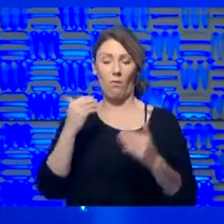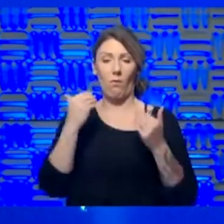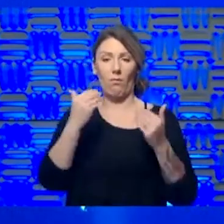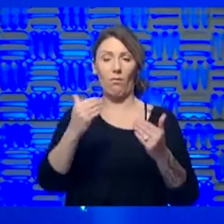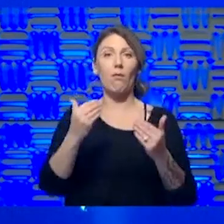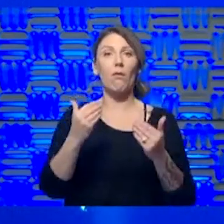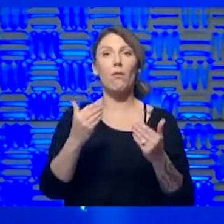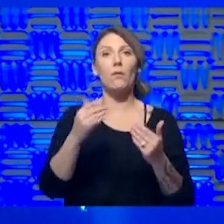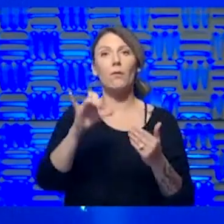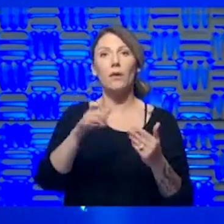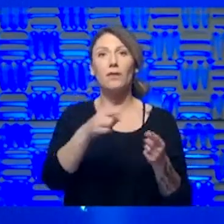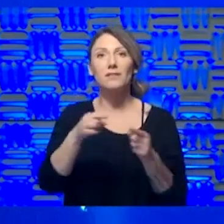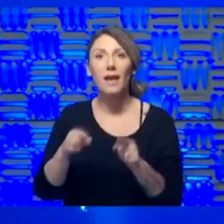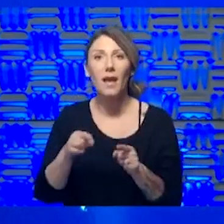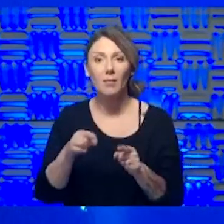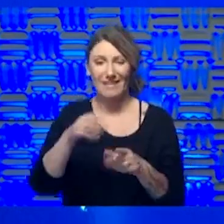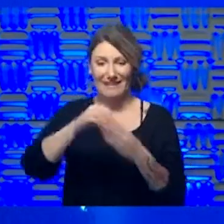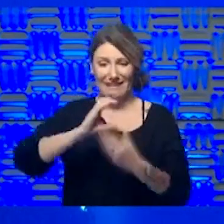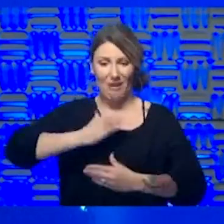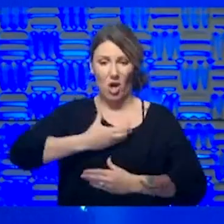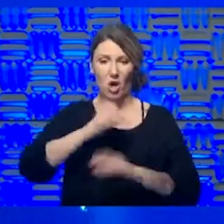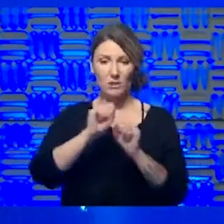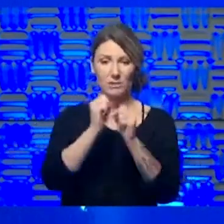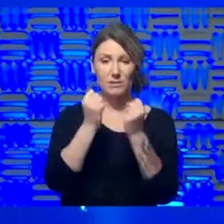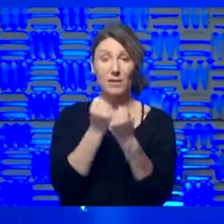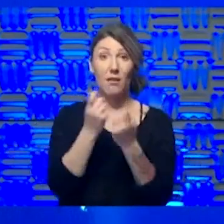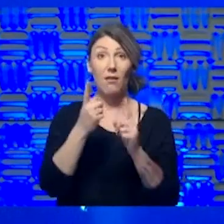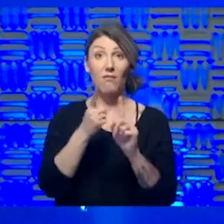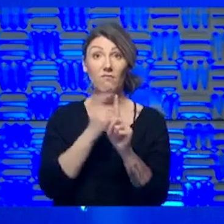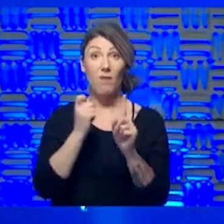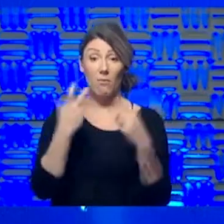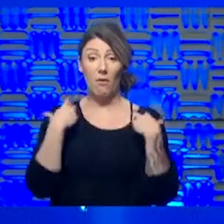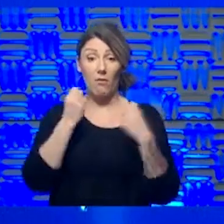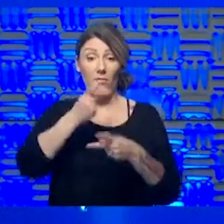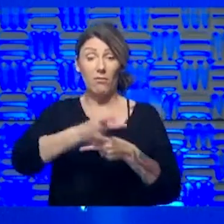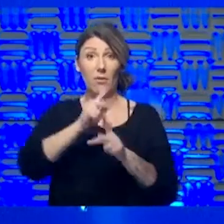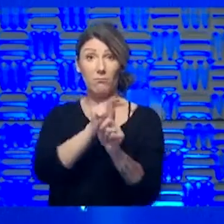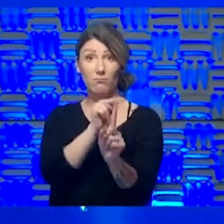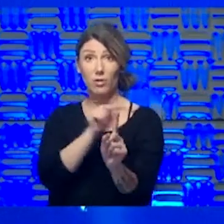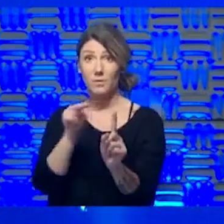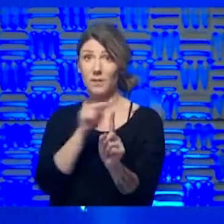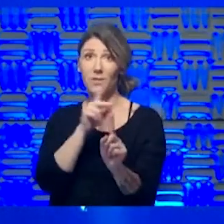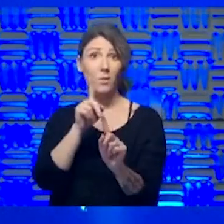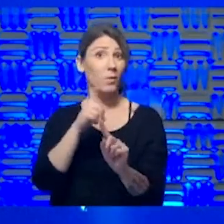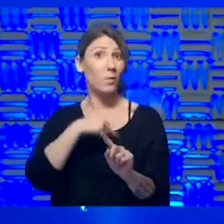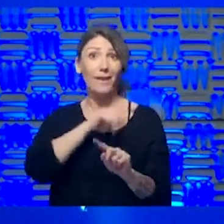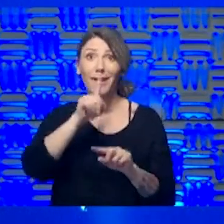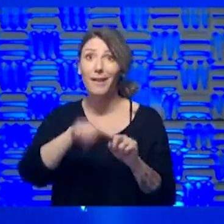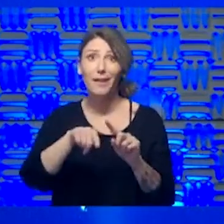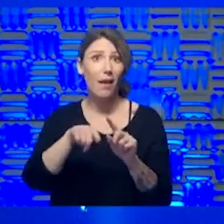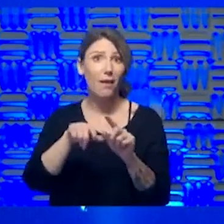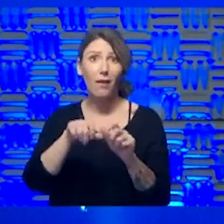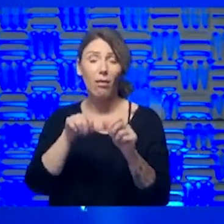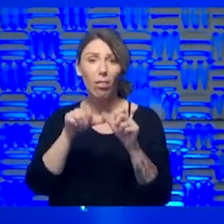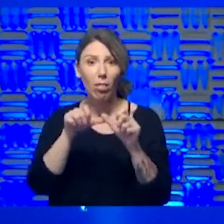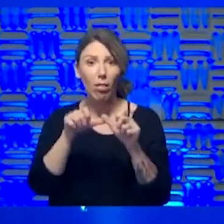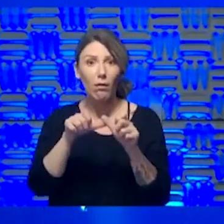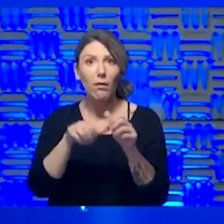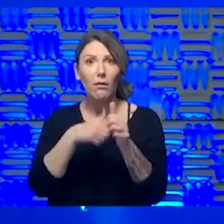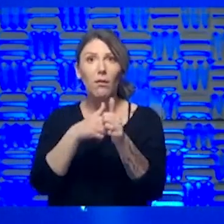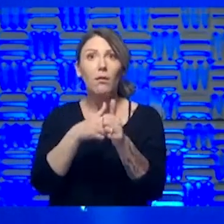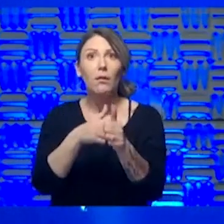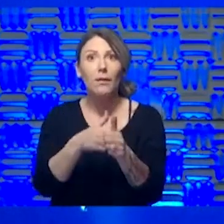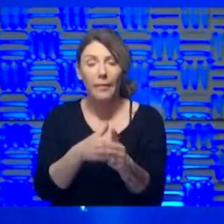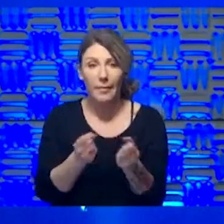happen in our society from a healthcare perspective, because we will not be able to keep up with the amount of the burden of that